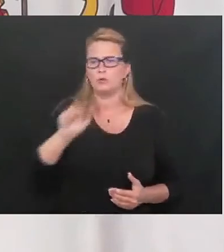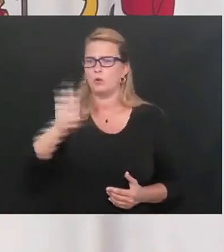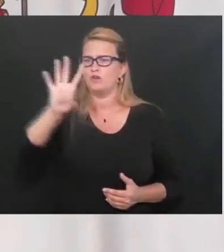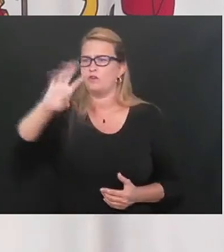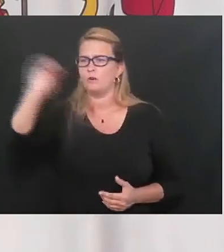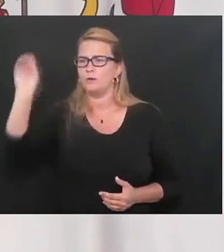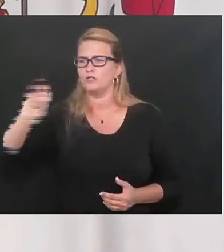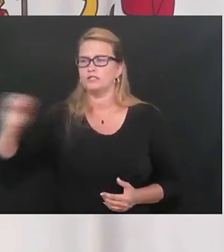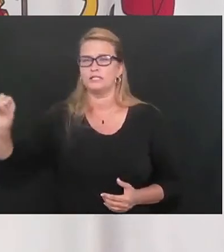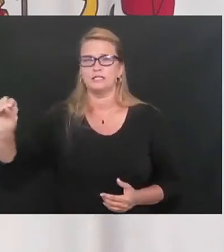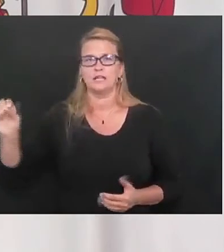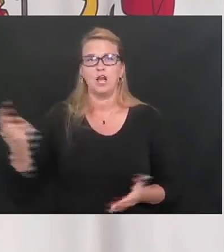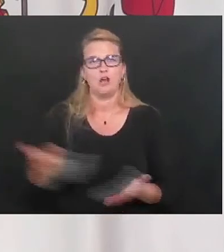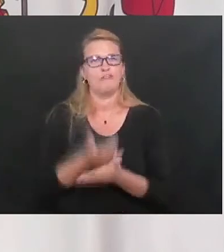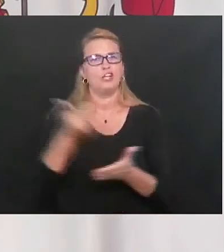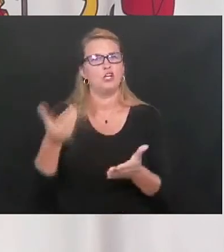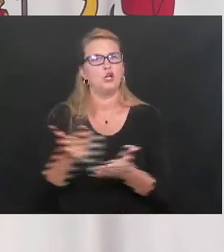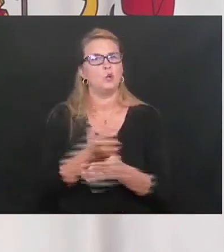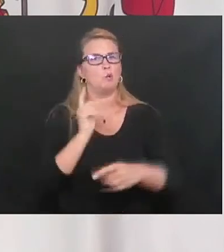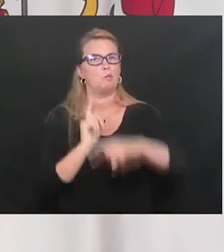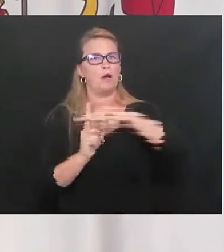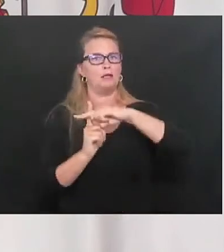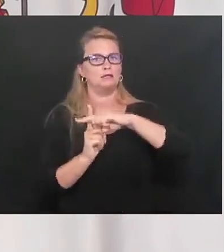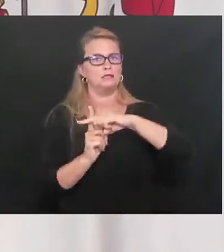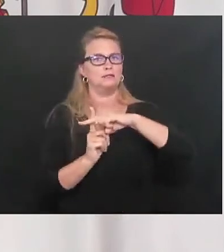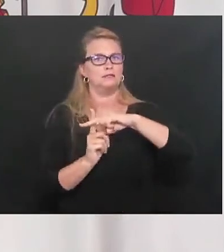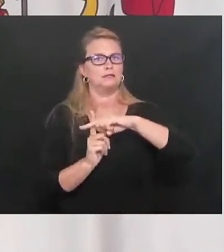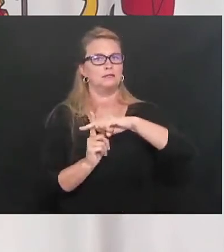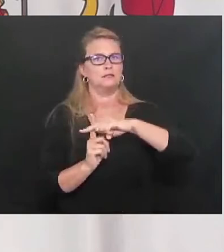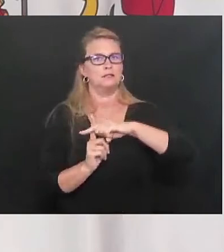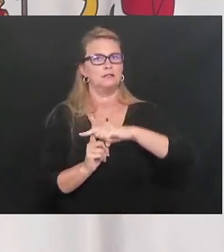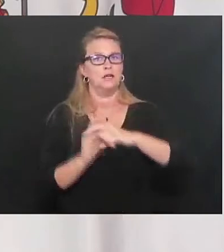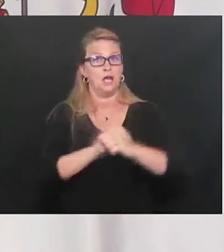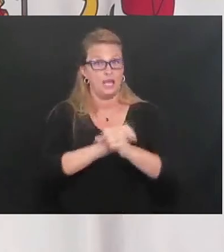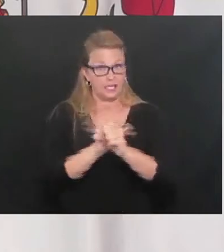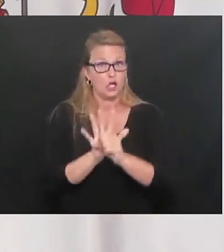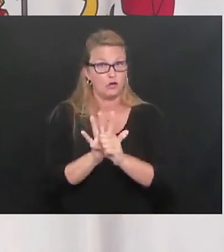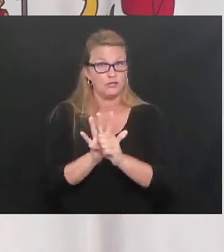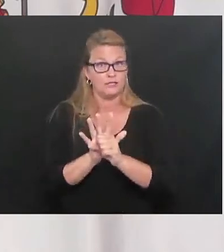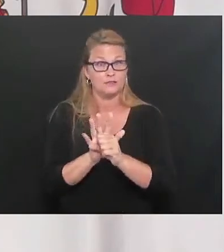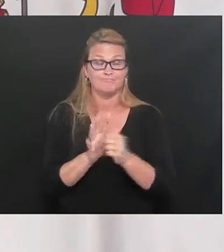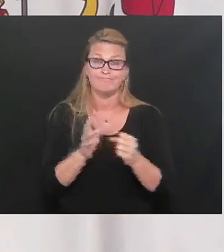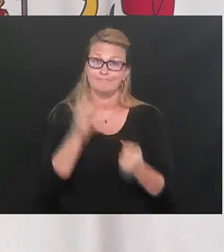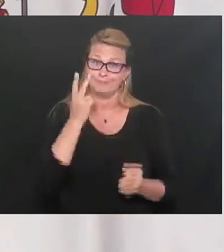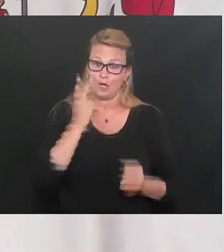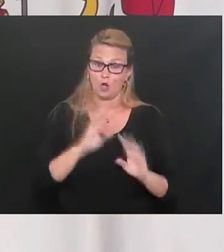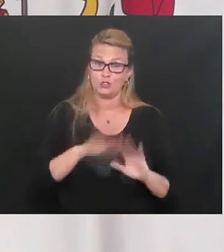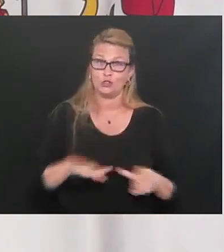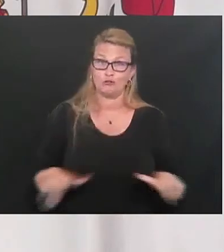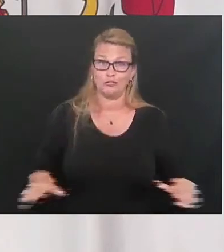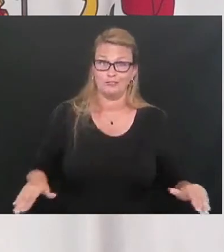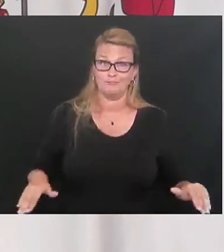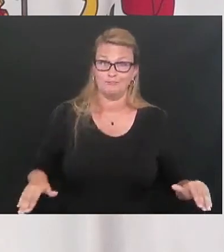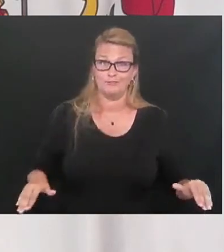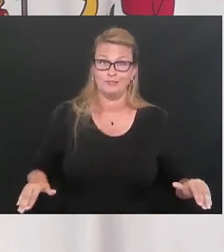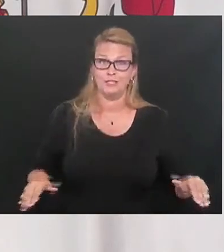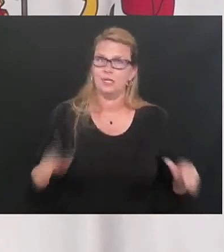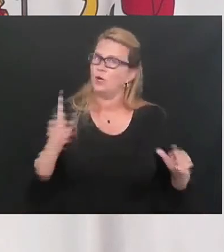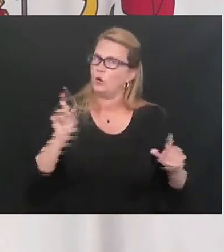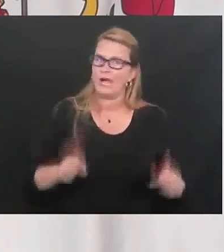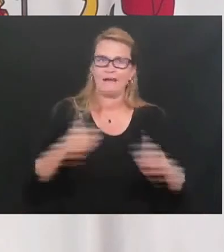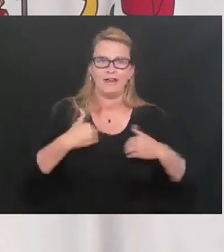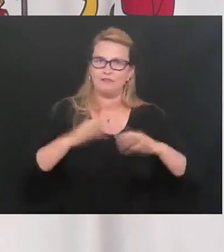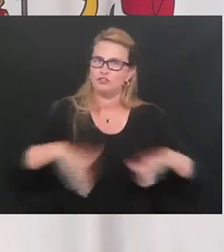22.4% of the new cases that we're getting with COVID are kids. So we know we got to get our